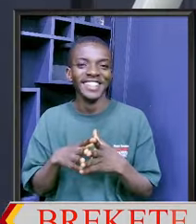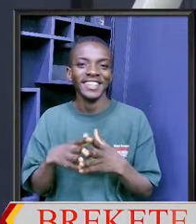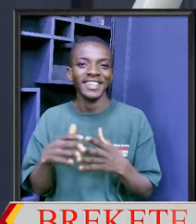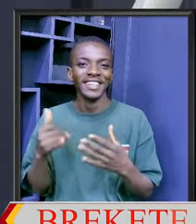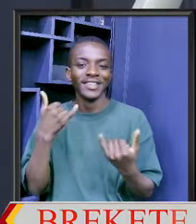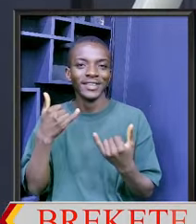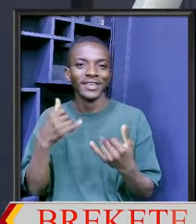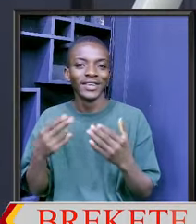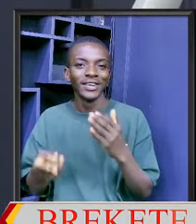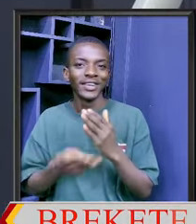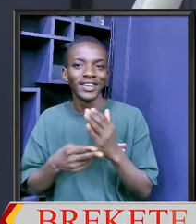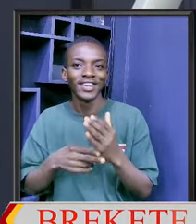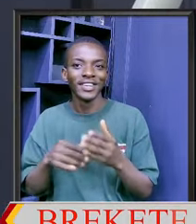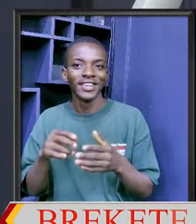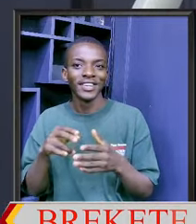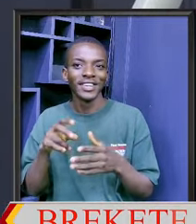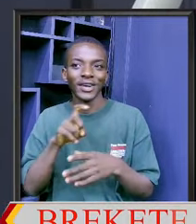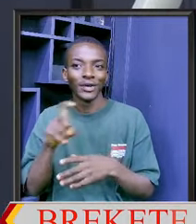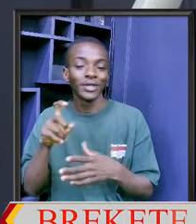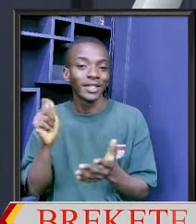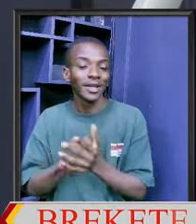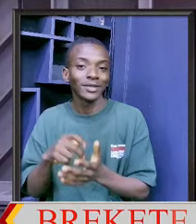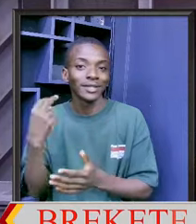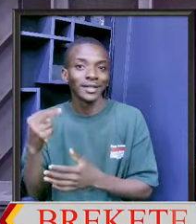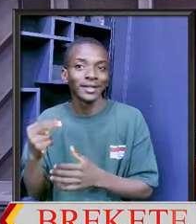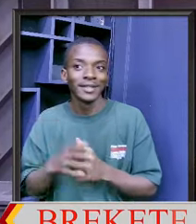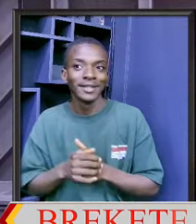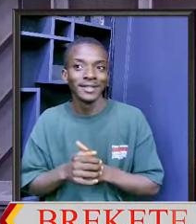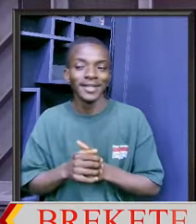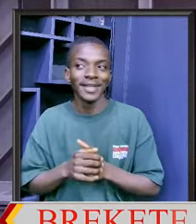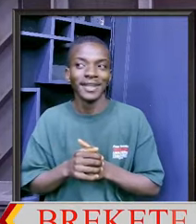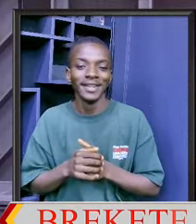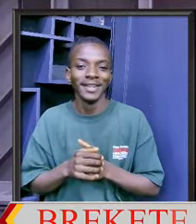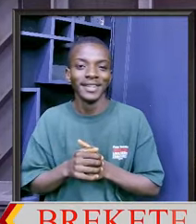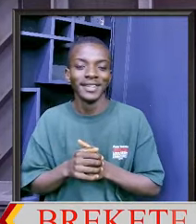give me your account number. I want to send you 100,000 naira now.